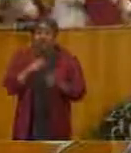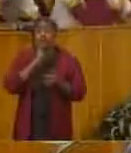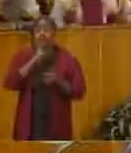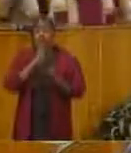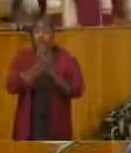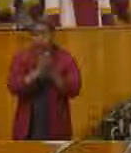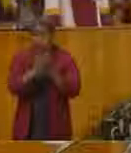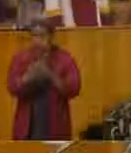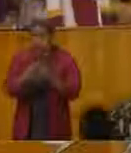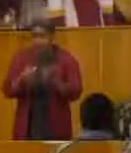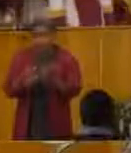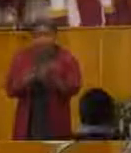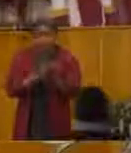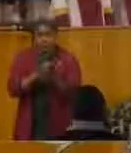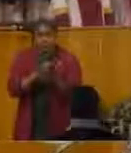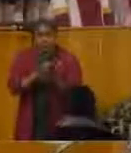6?